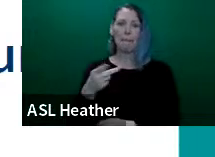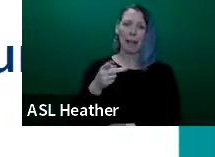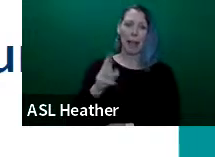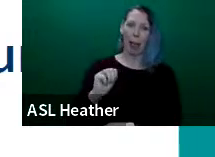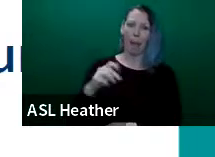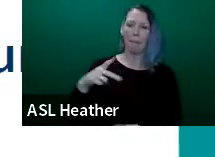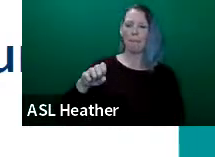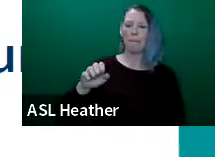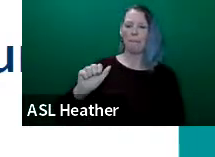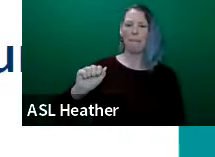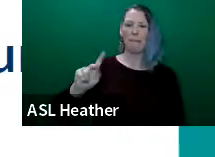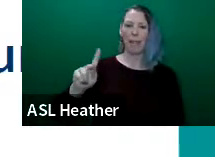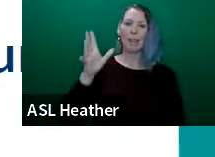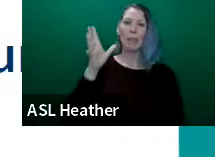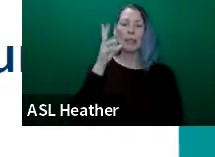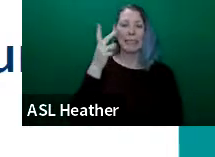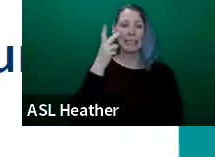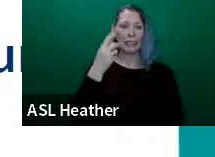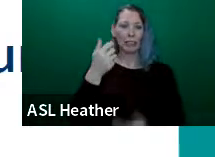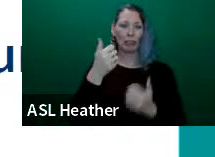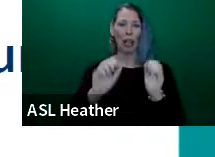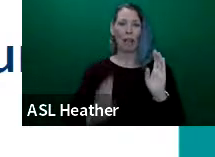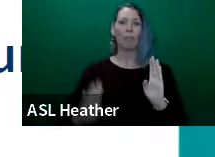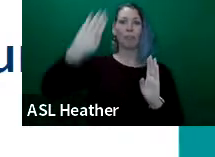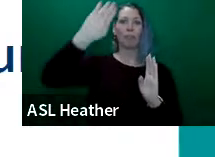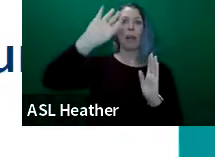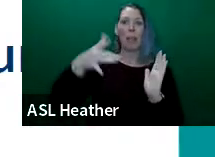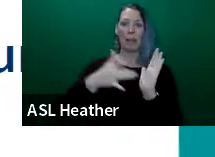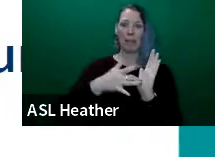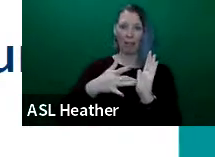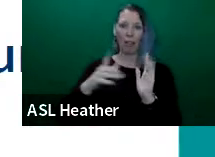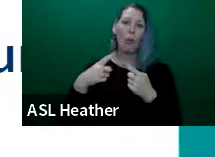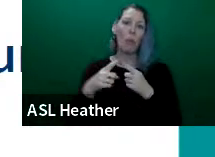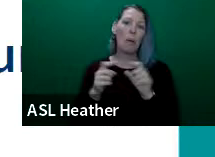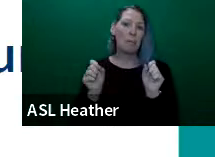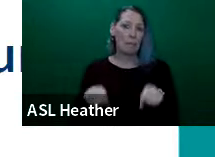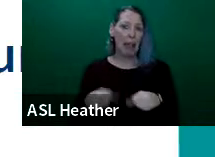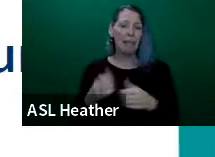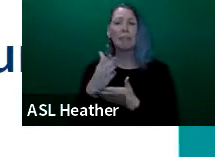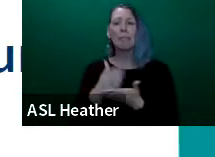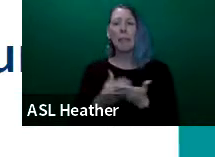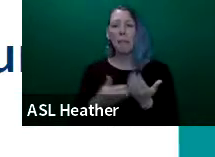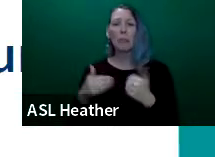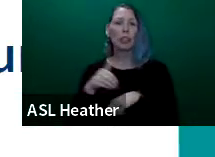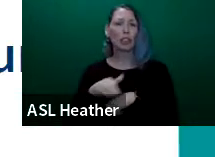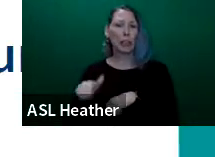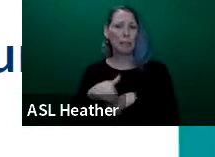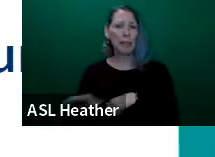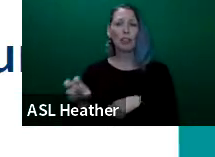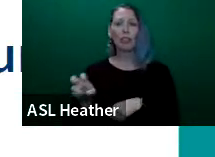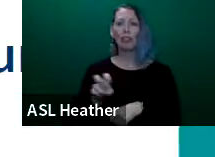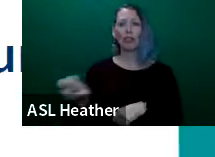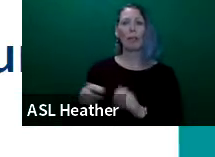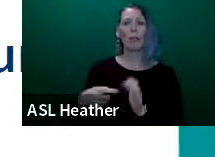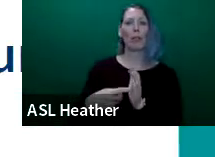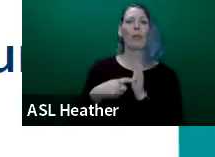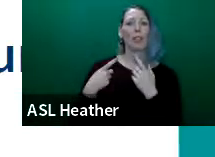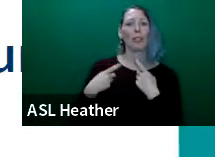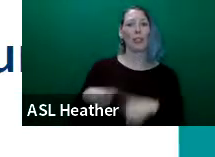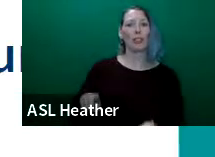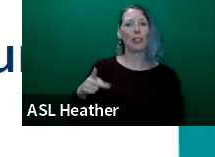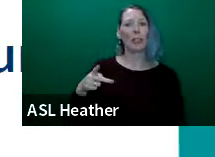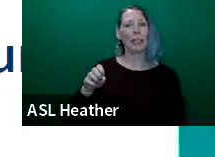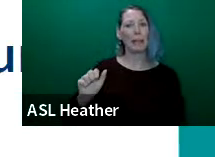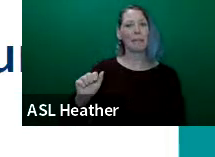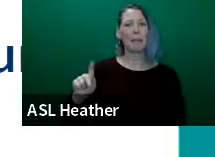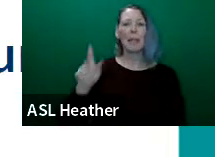And you can see them trying to peak in the middle of the day. That's when they can. There are some shipments and trips that they require them to go in the peak. So you can still